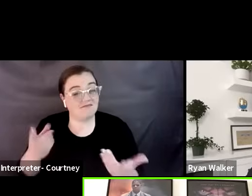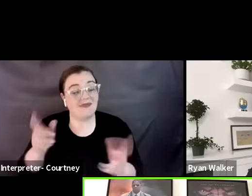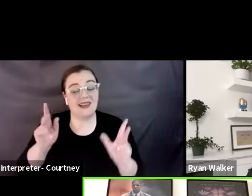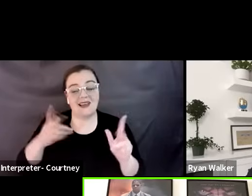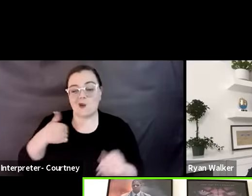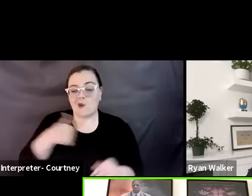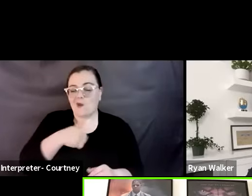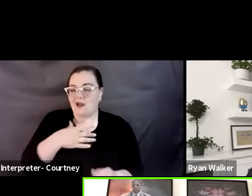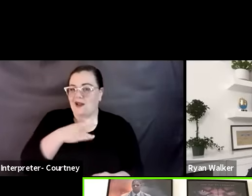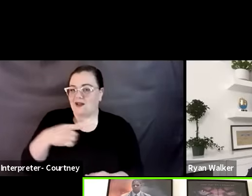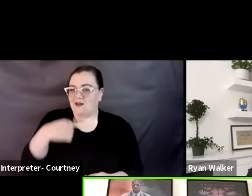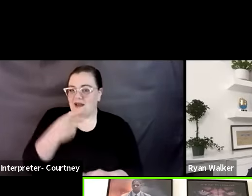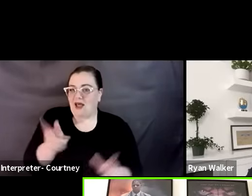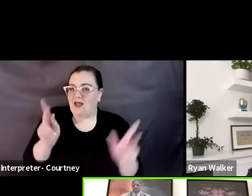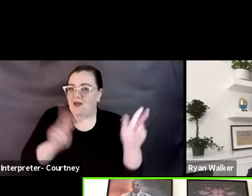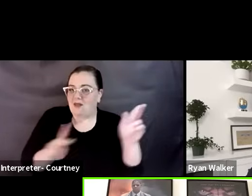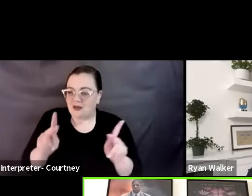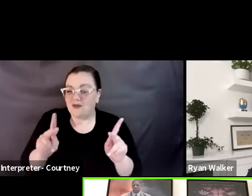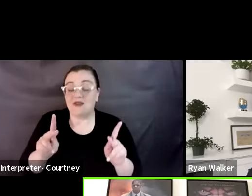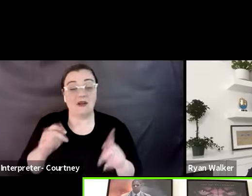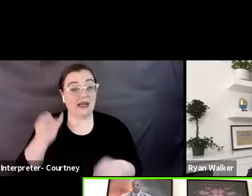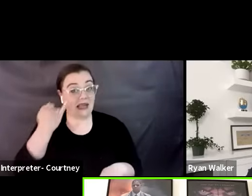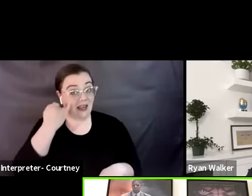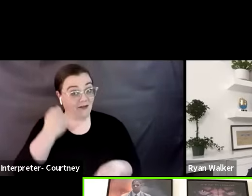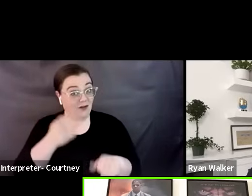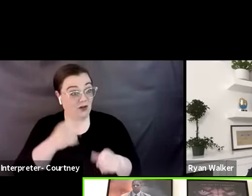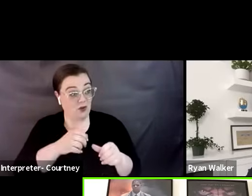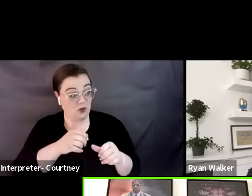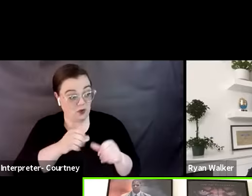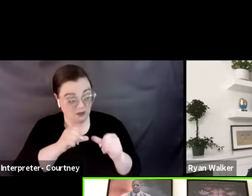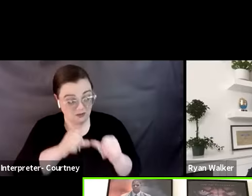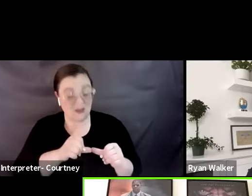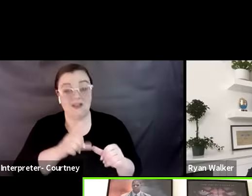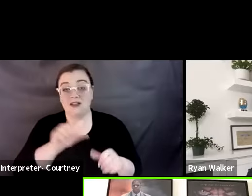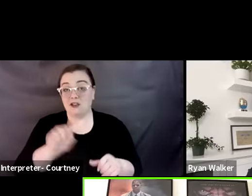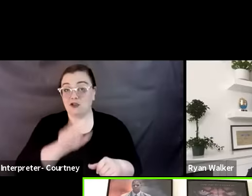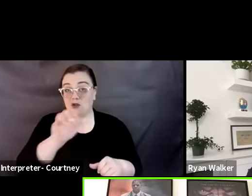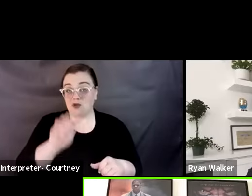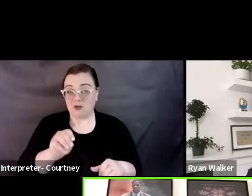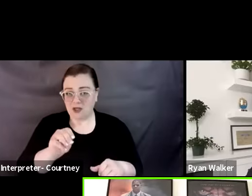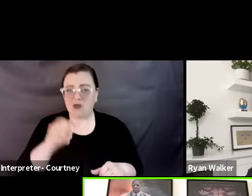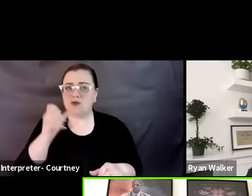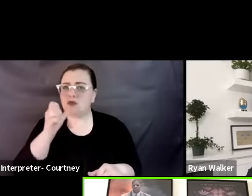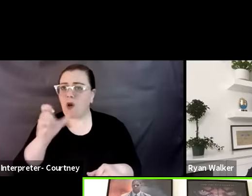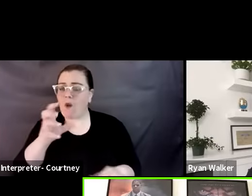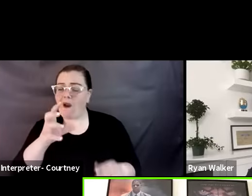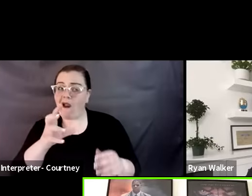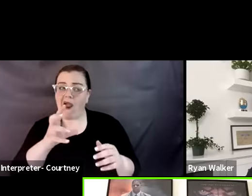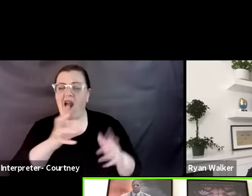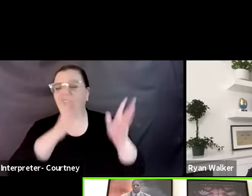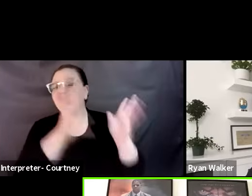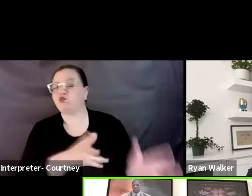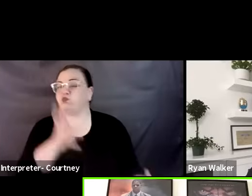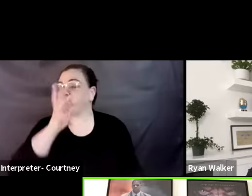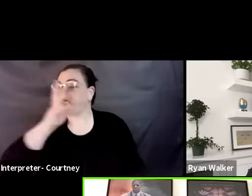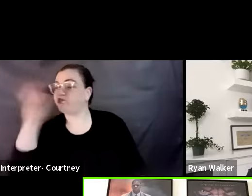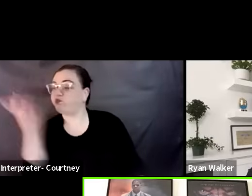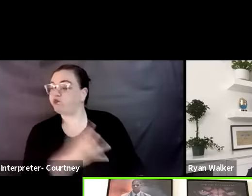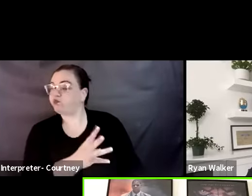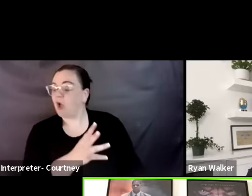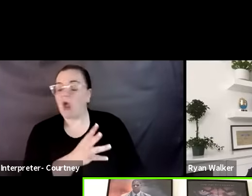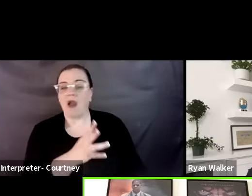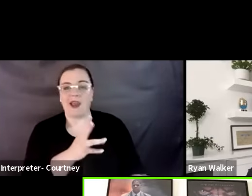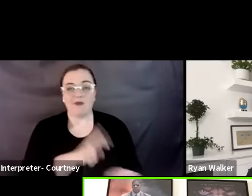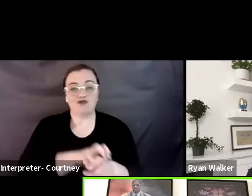a social media element that brought you to the table, then don't disrespect what brought you to the table, but just know how to build a bridge. You're